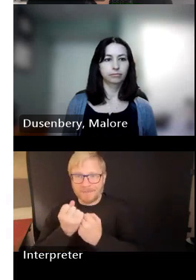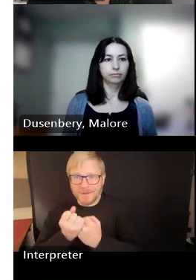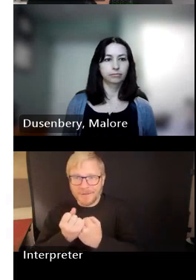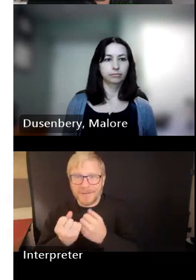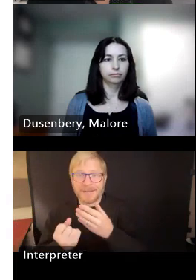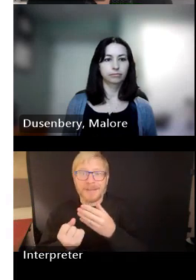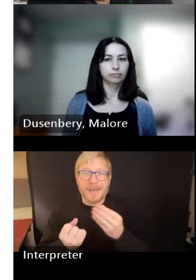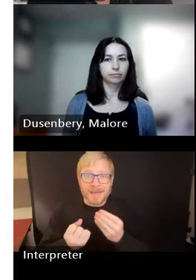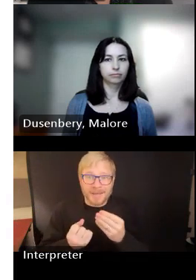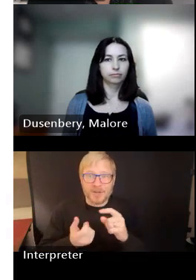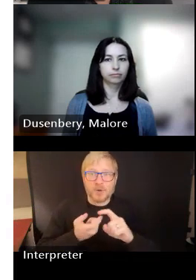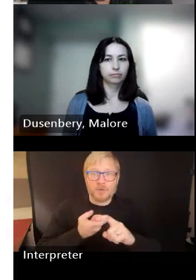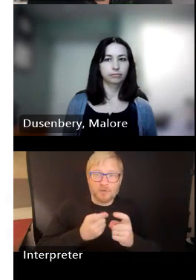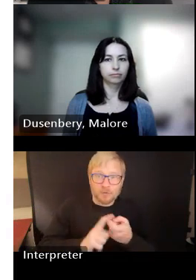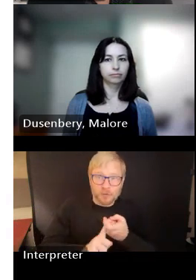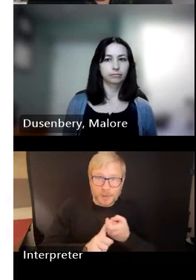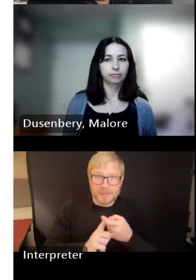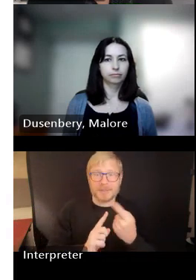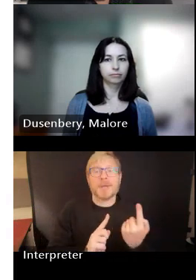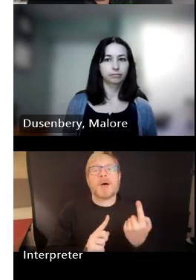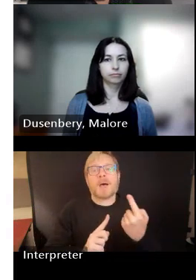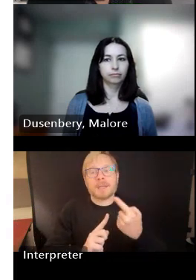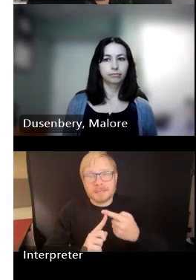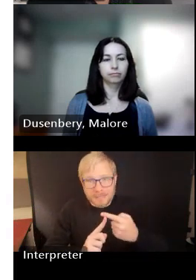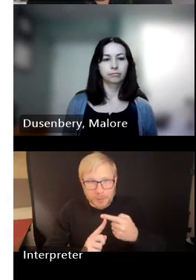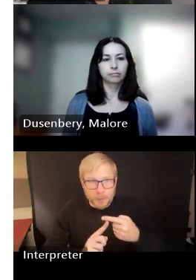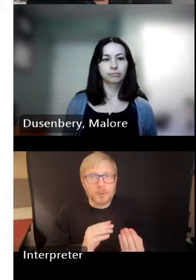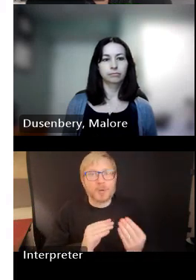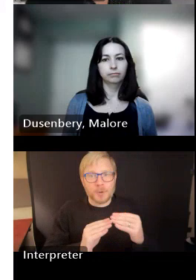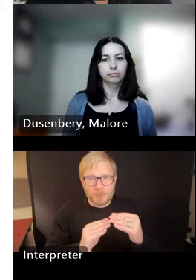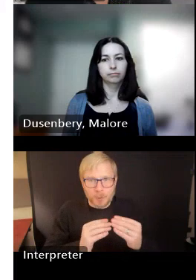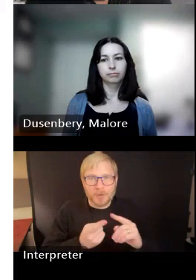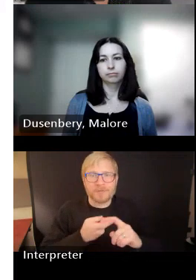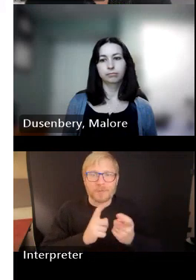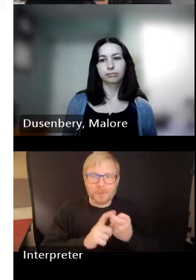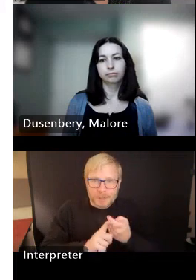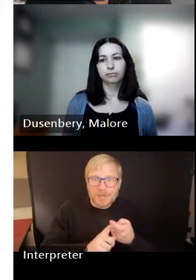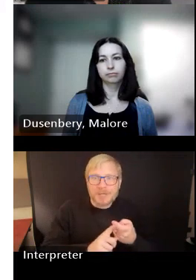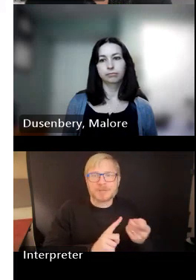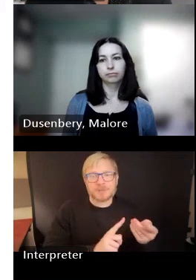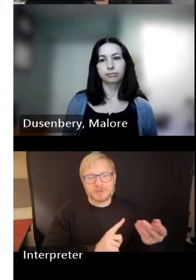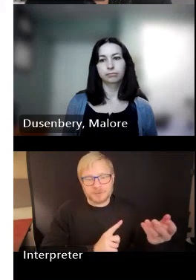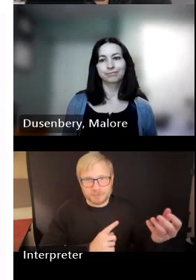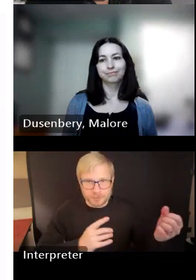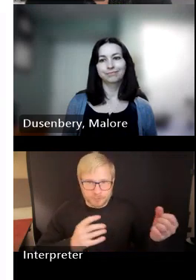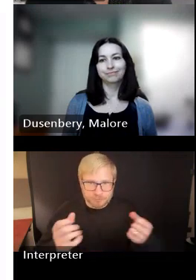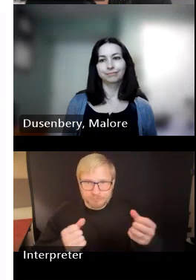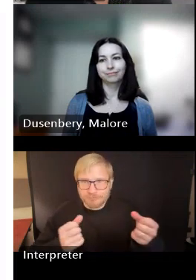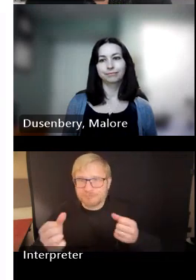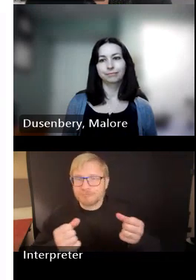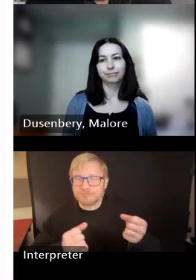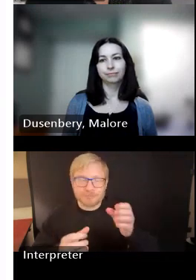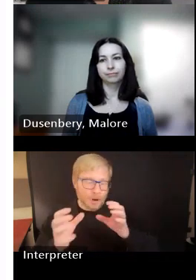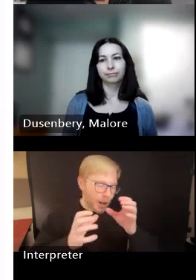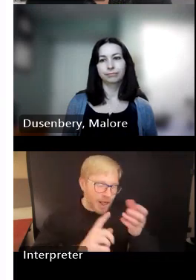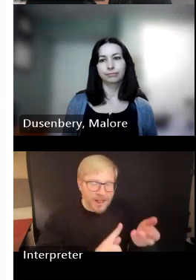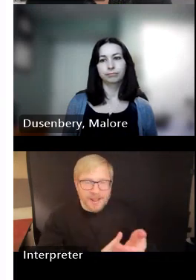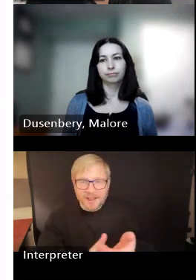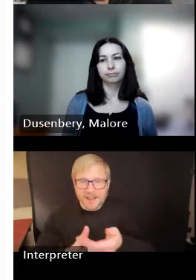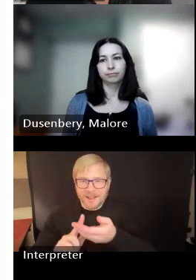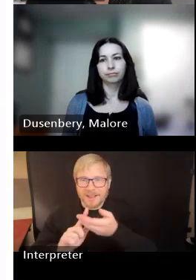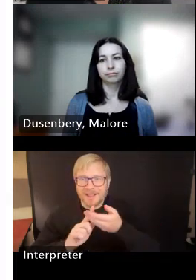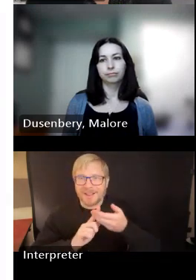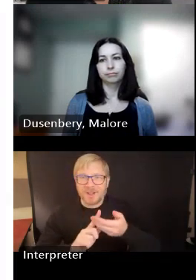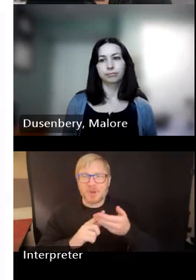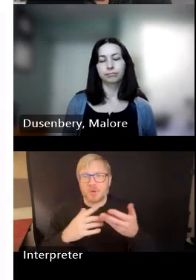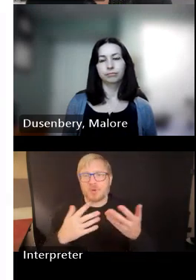there actually are supportive friends and family. So I feel like it's very basic